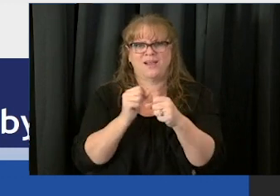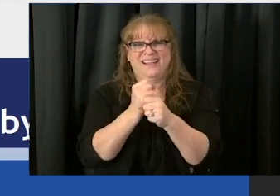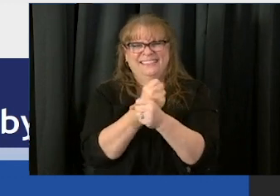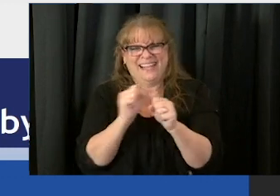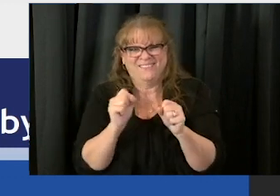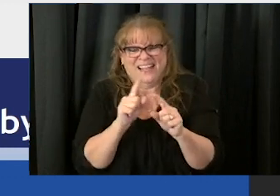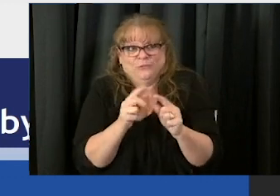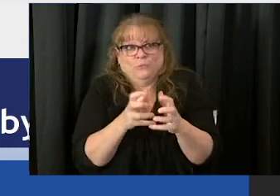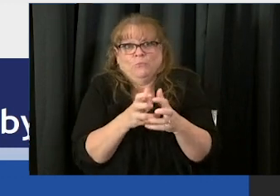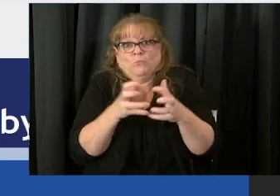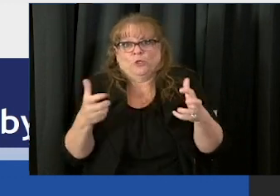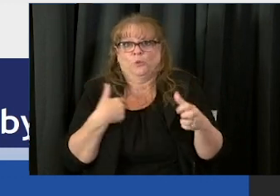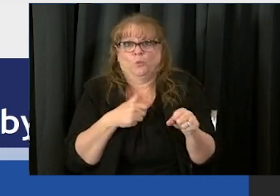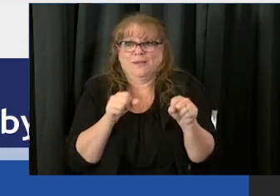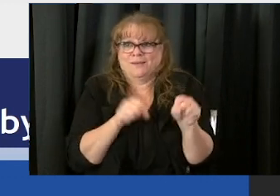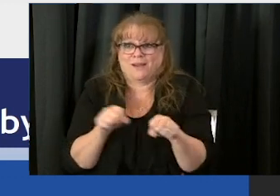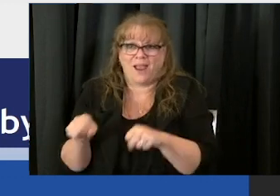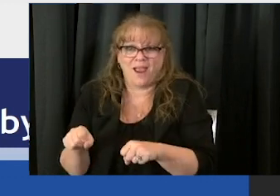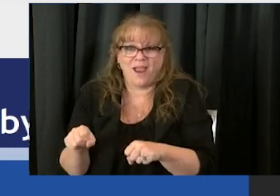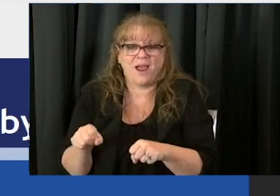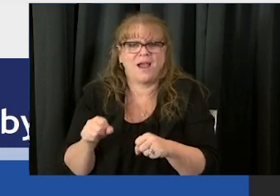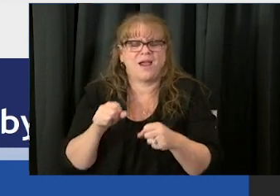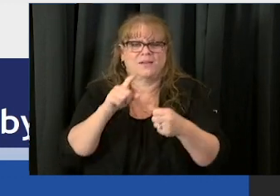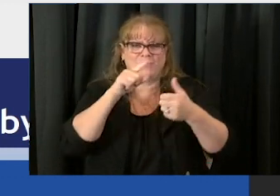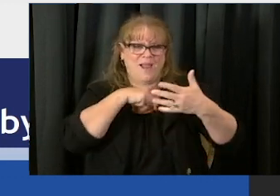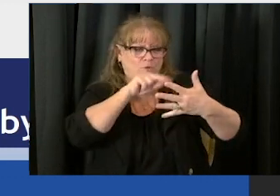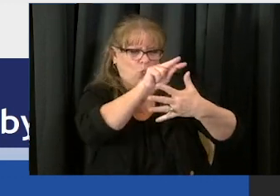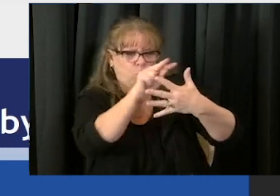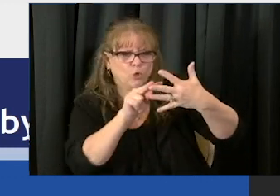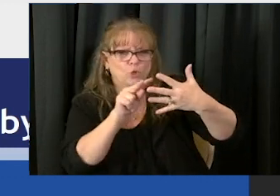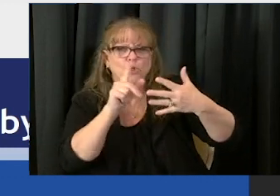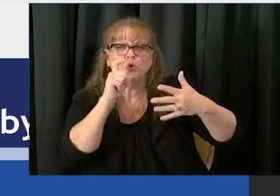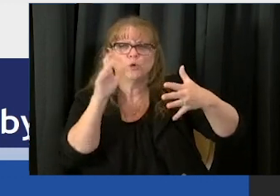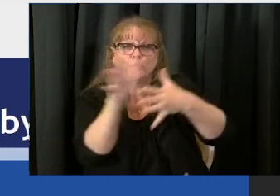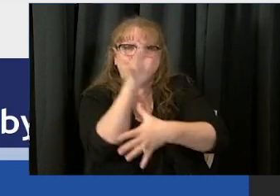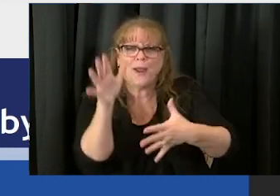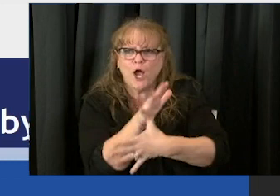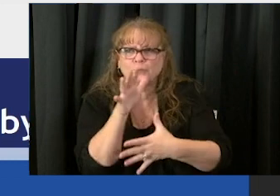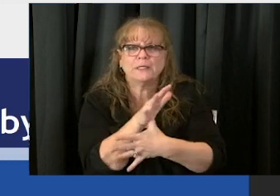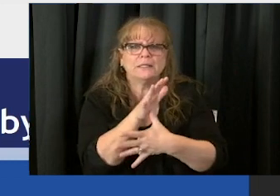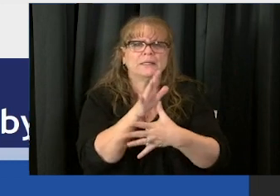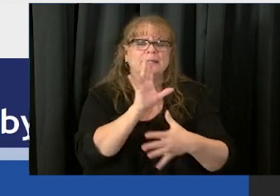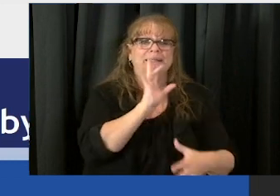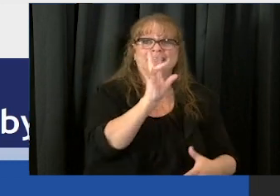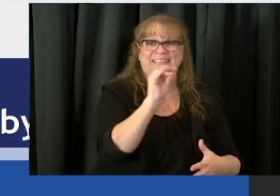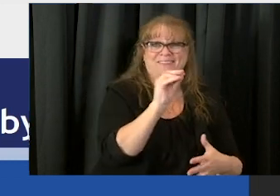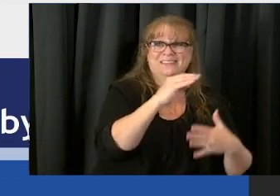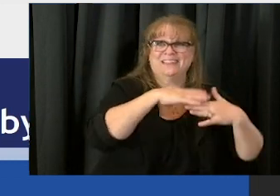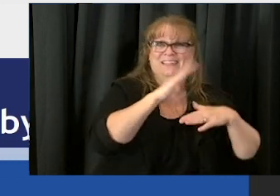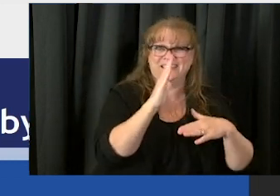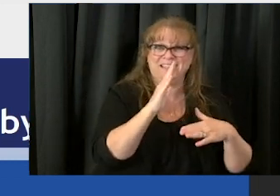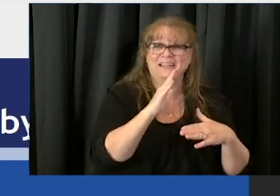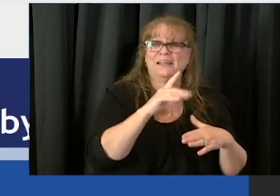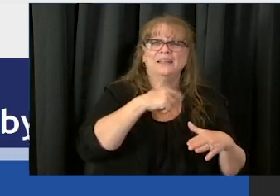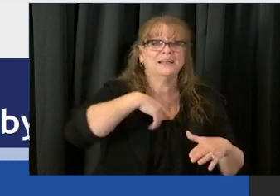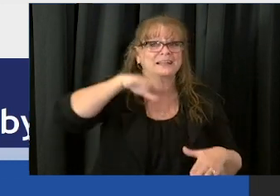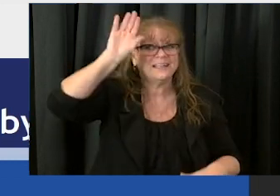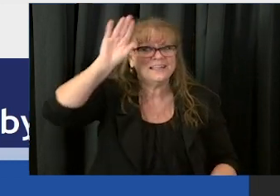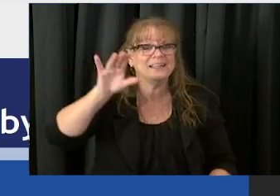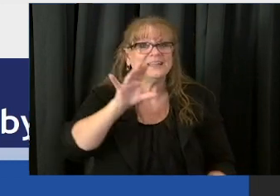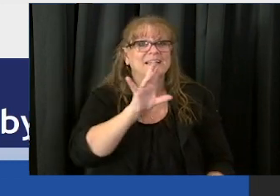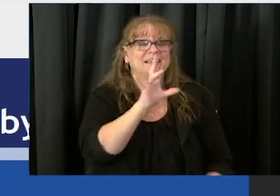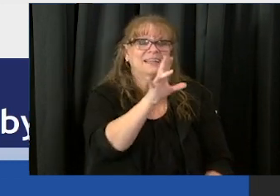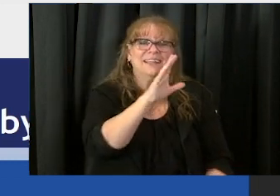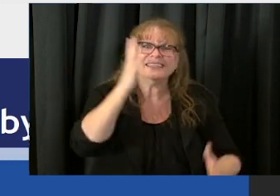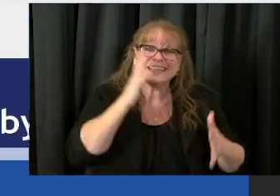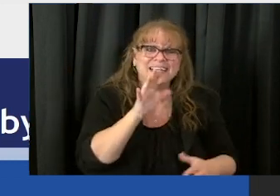up, a group that sadly accounts for 78% of COVID-19 deaths. As I mentioned, our goal